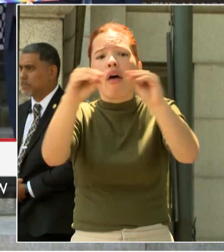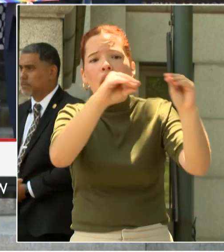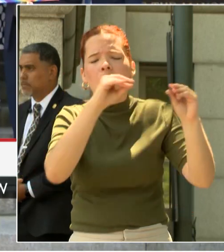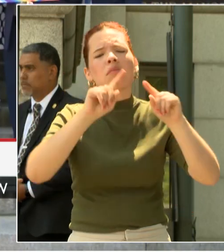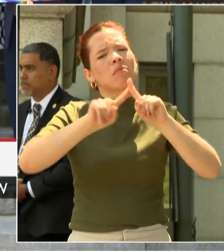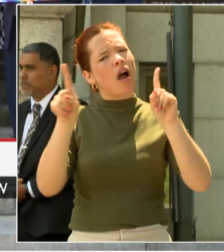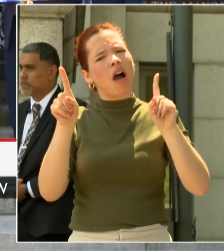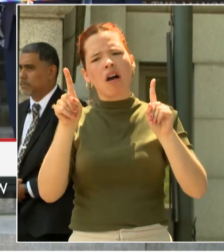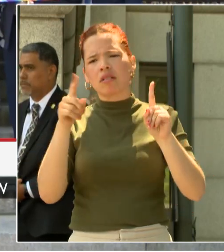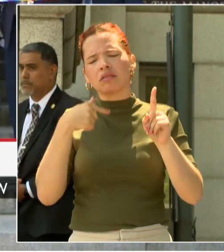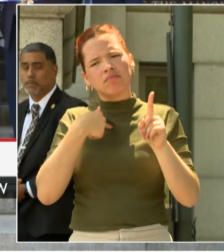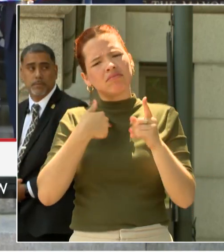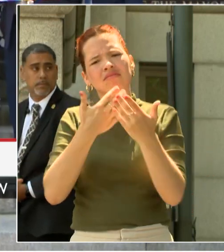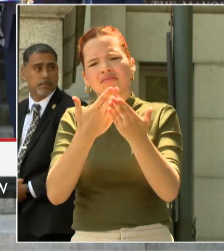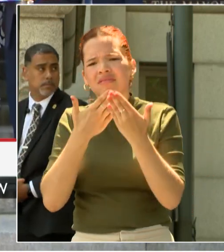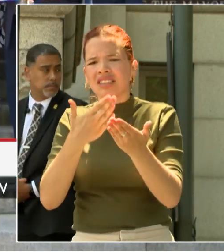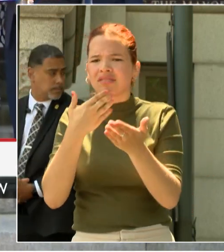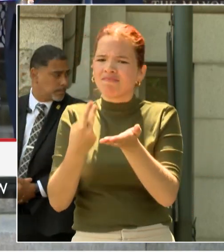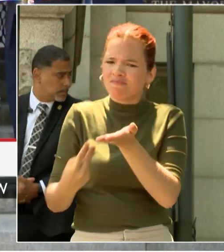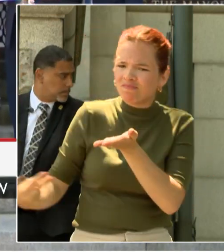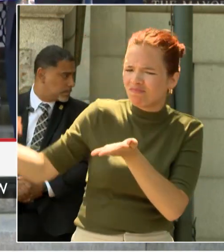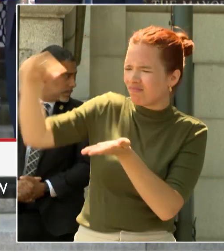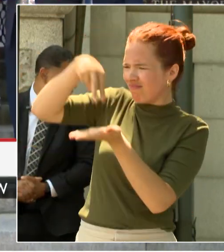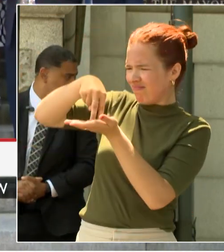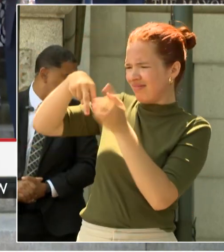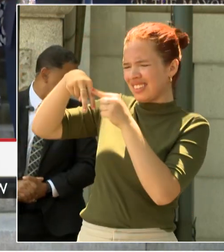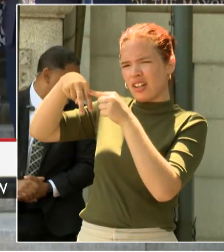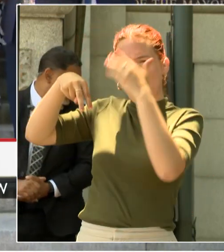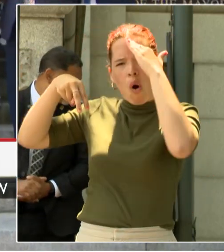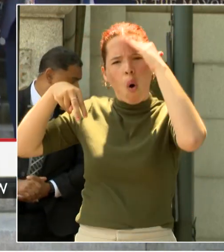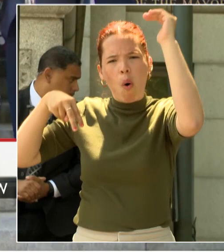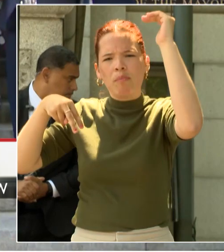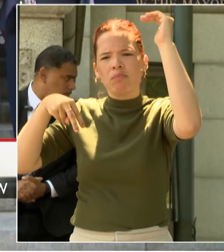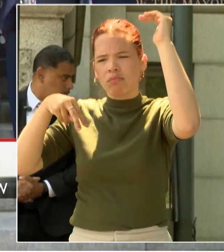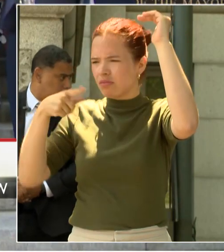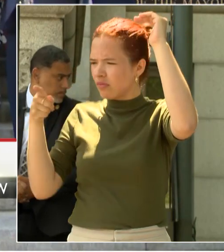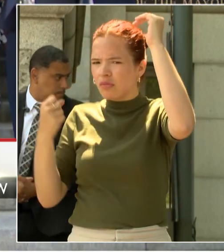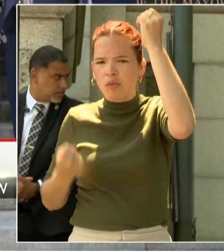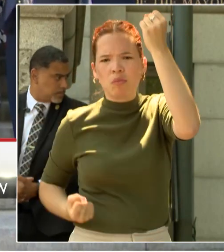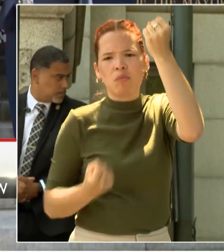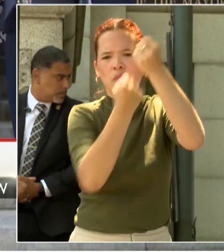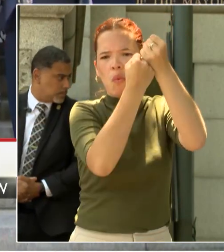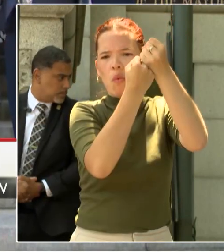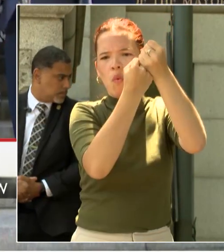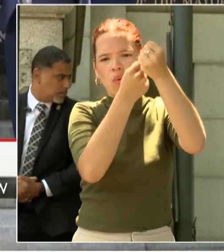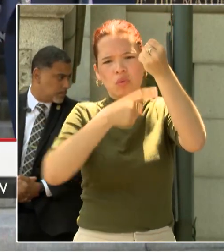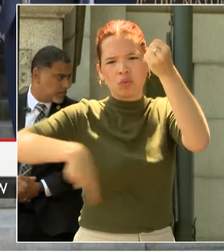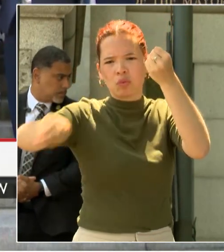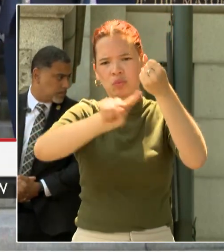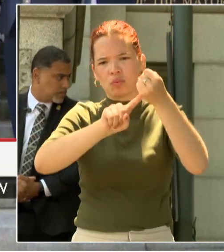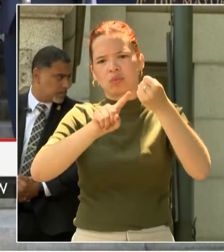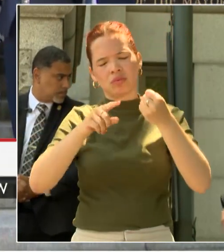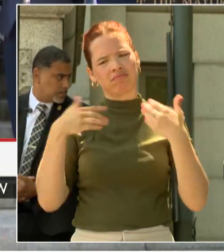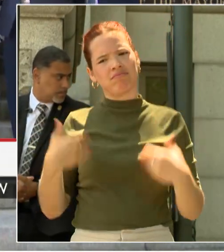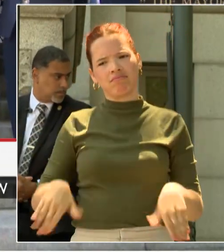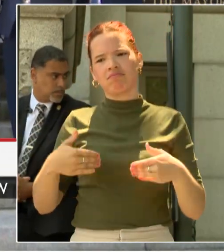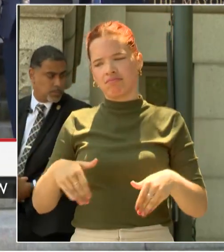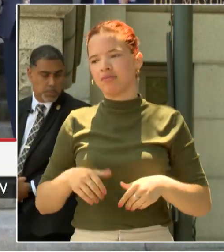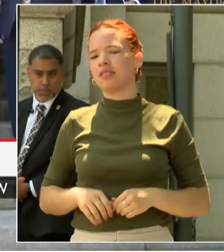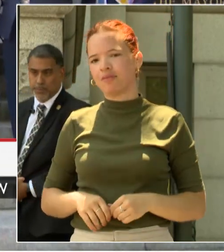up and being a beacon of hope. We stand with you because you stand with us.